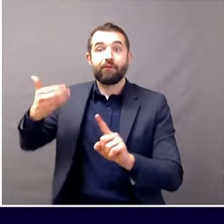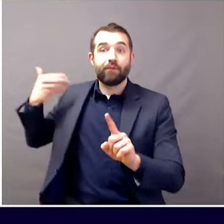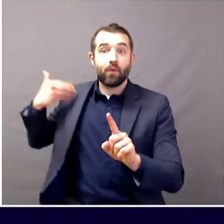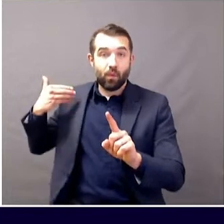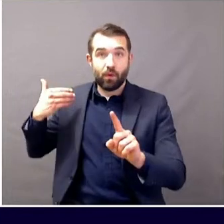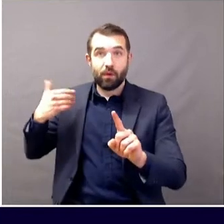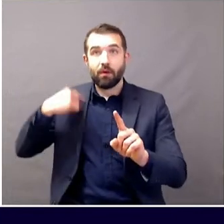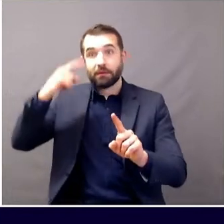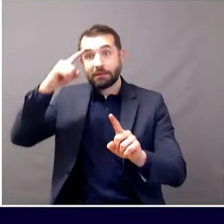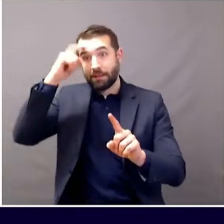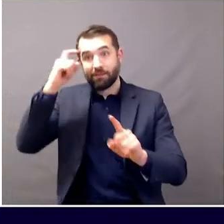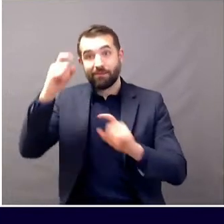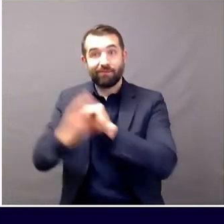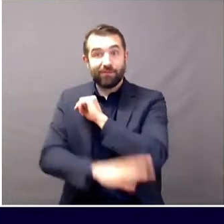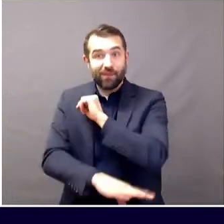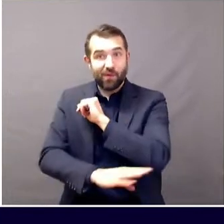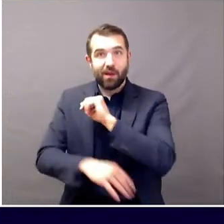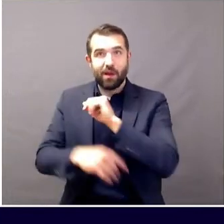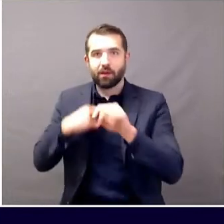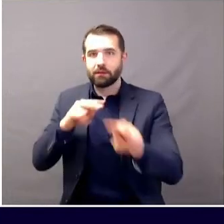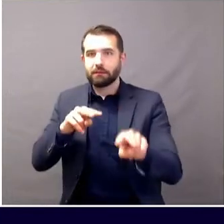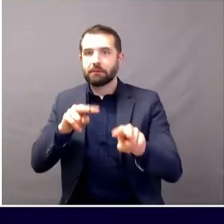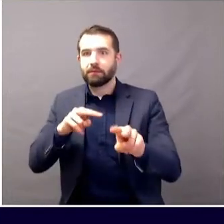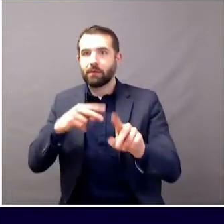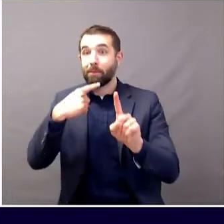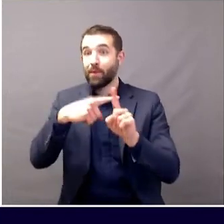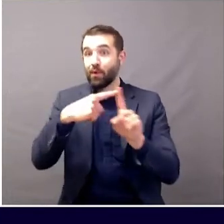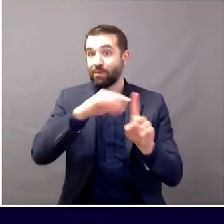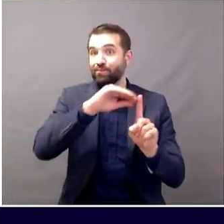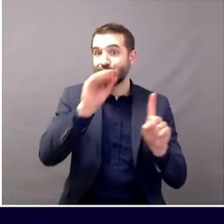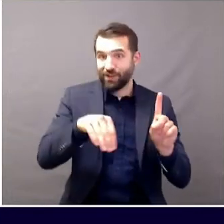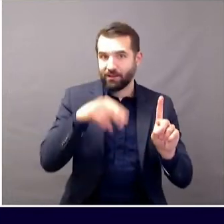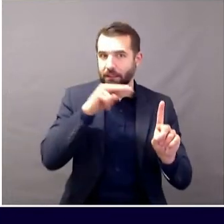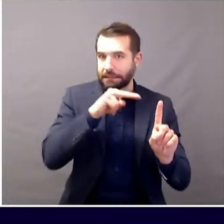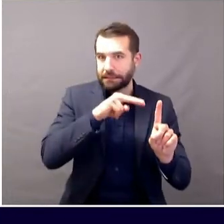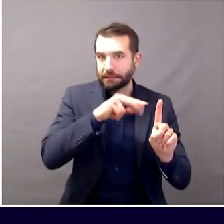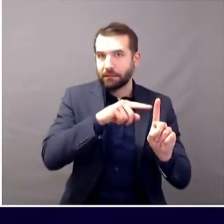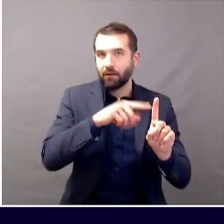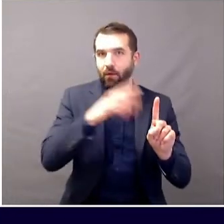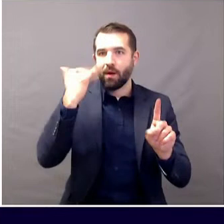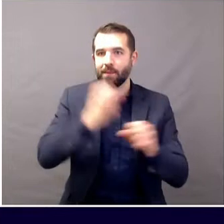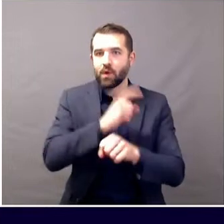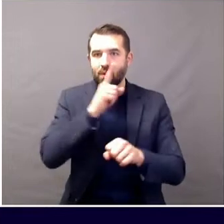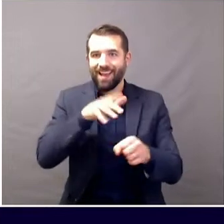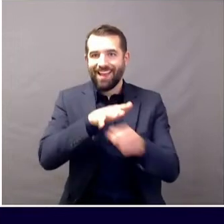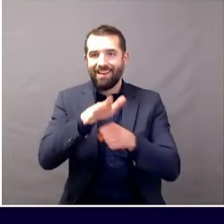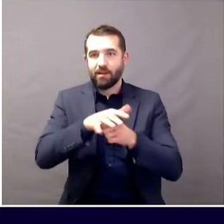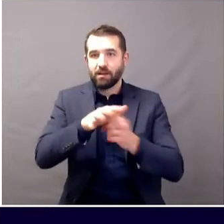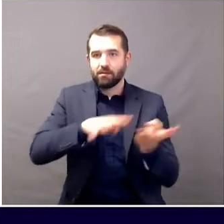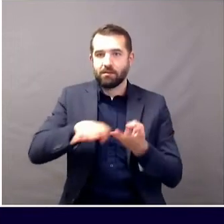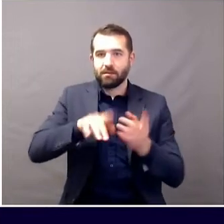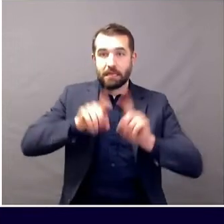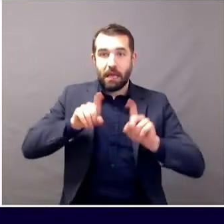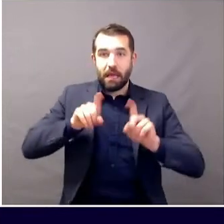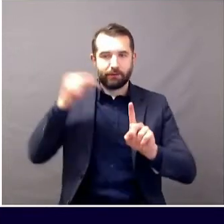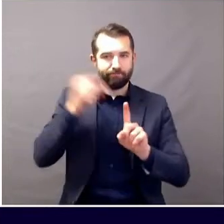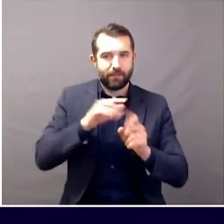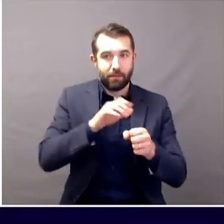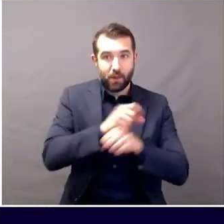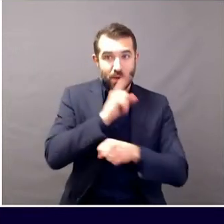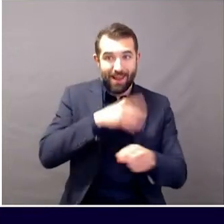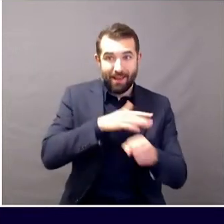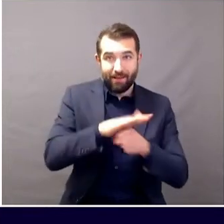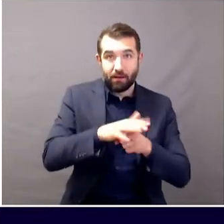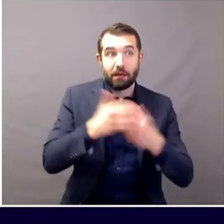expand testing. And positivity rate really helps you get a sense of whether you're testing enough. I still look at that. So